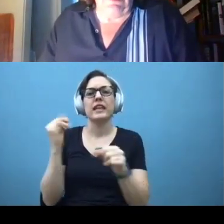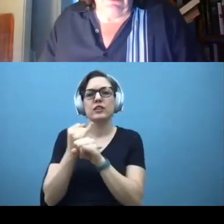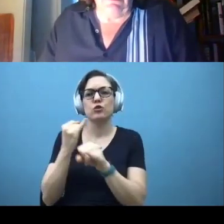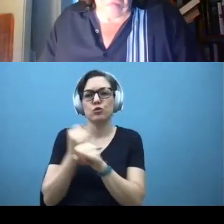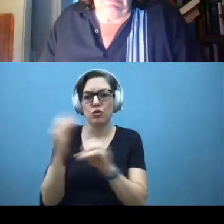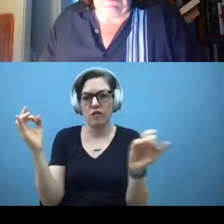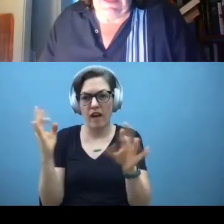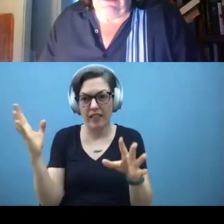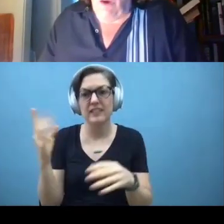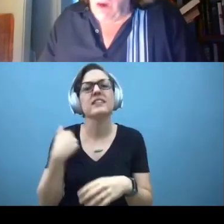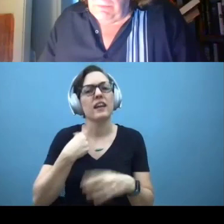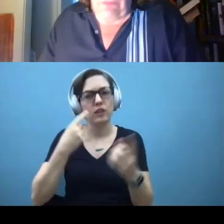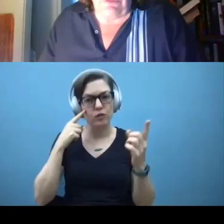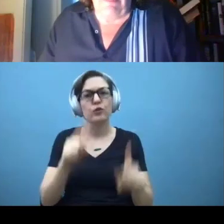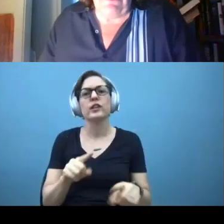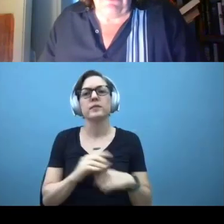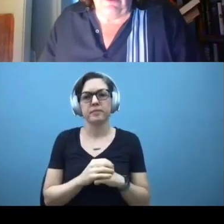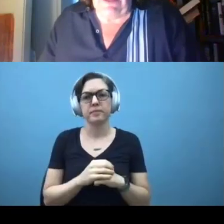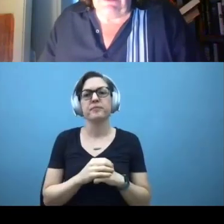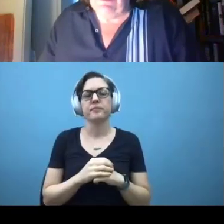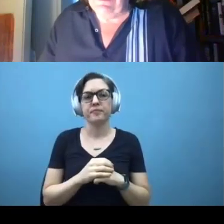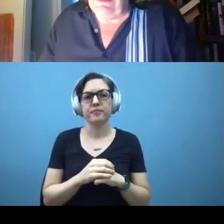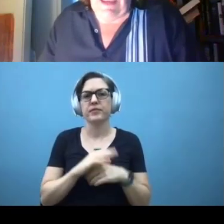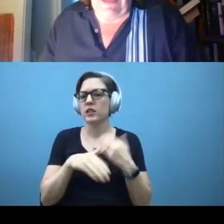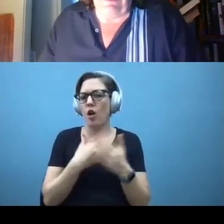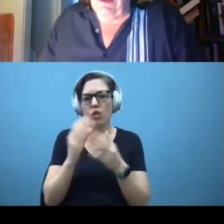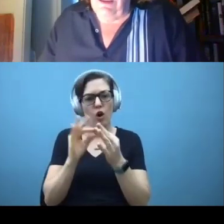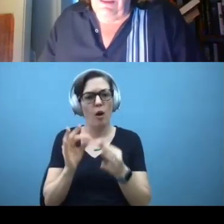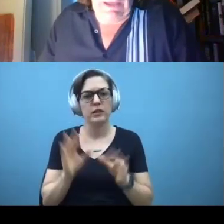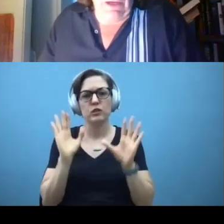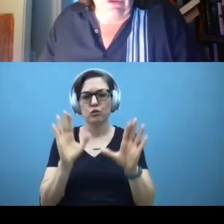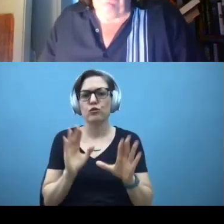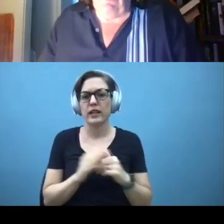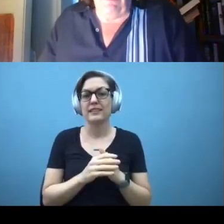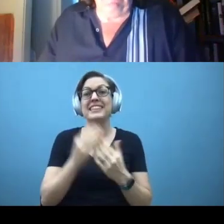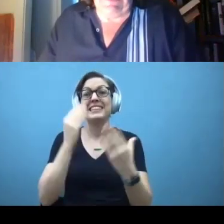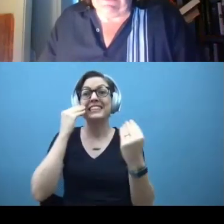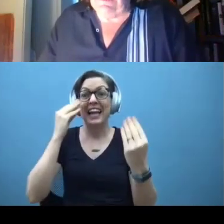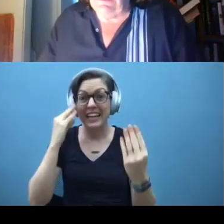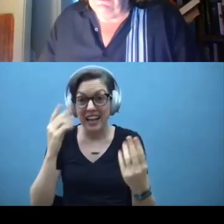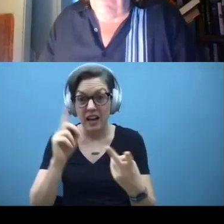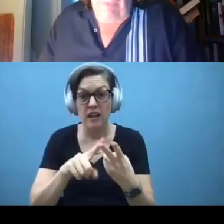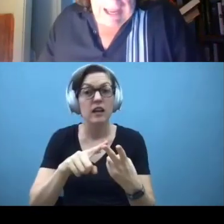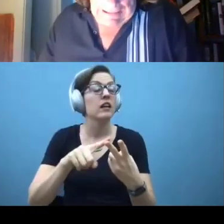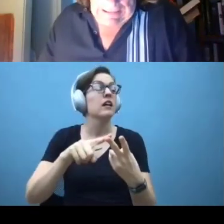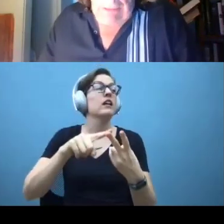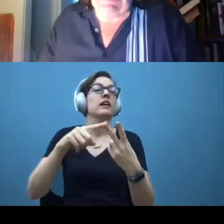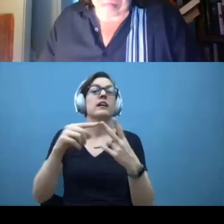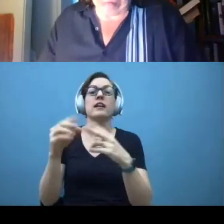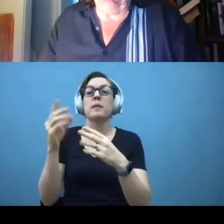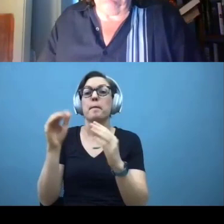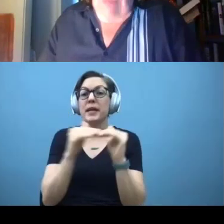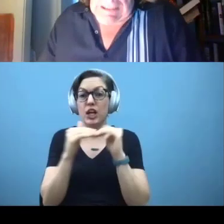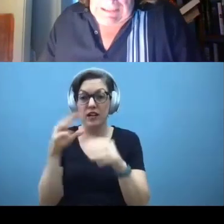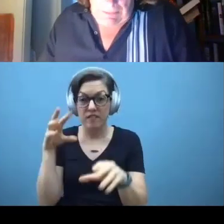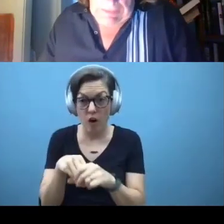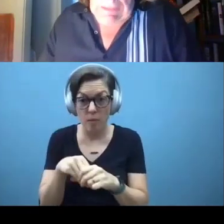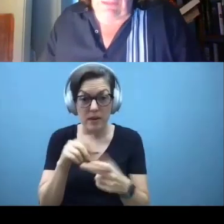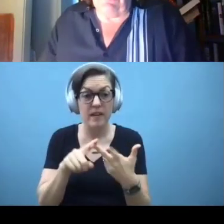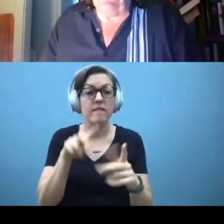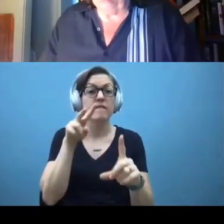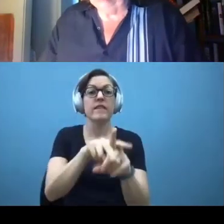them. And all of these comments are great. Data, peer involvement, filing complaints,